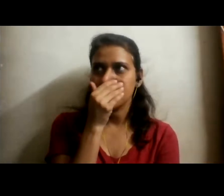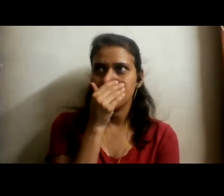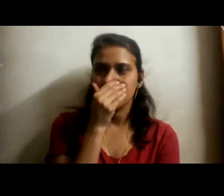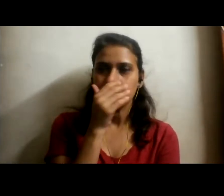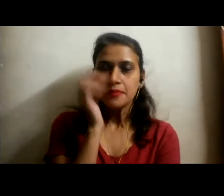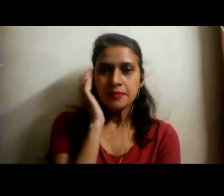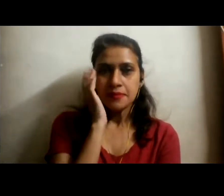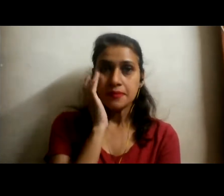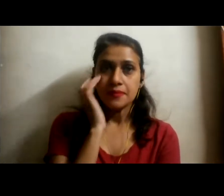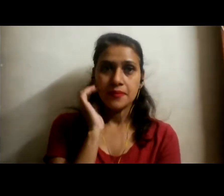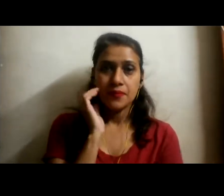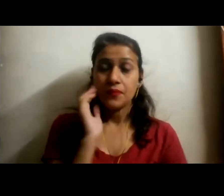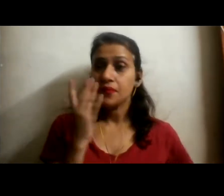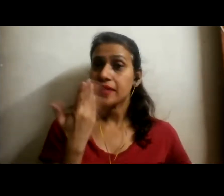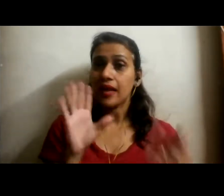Any other questions?